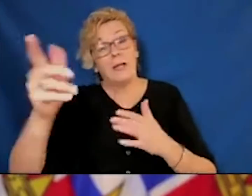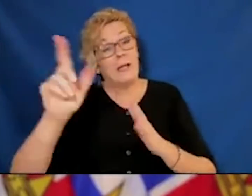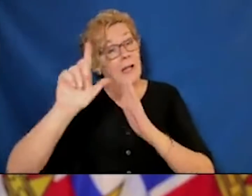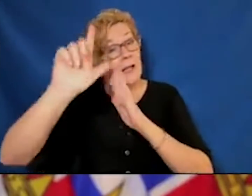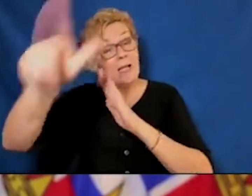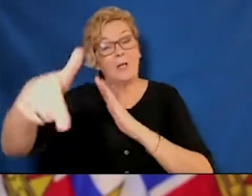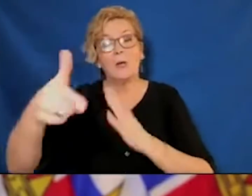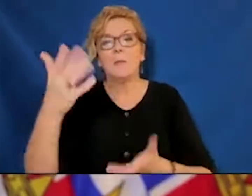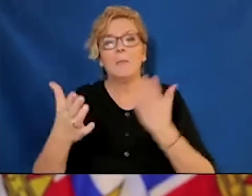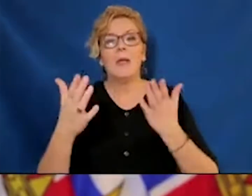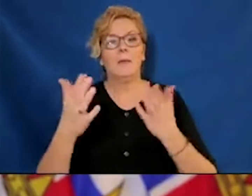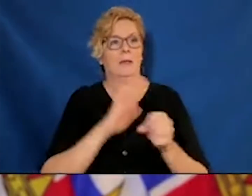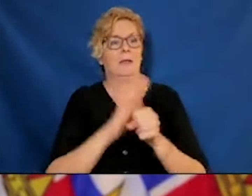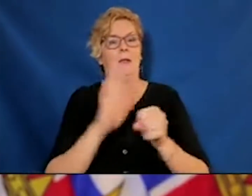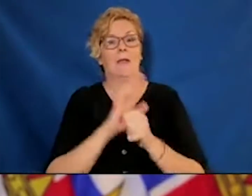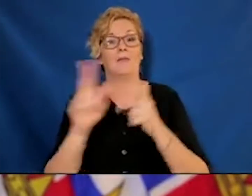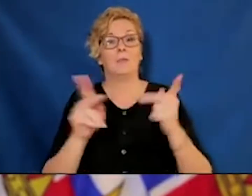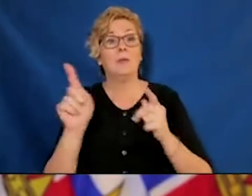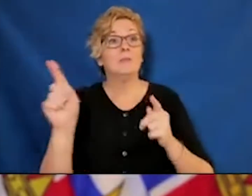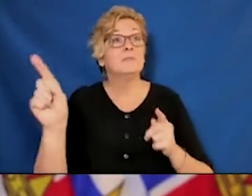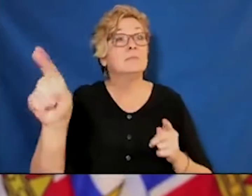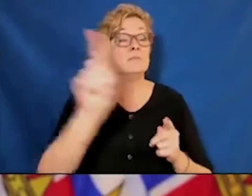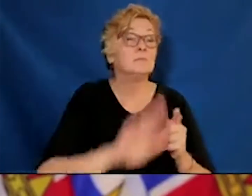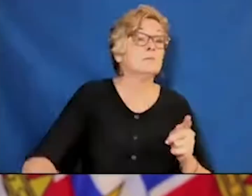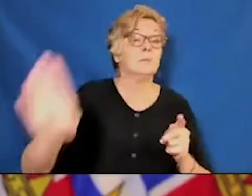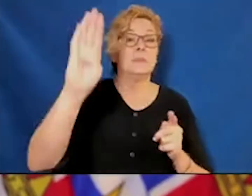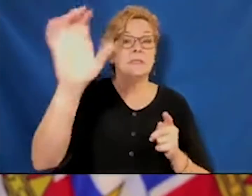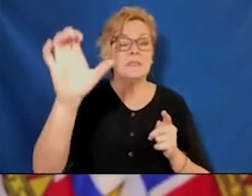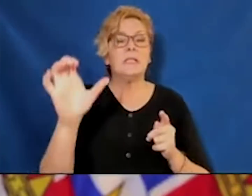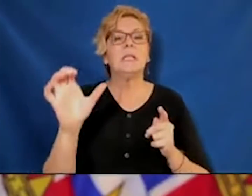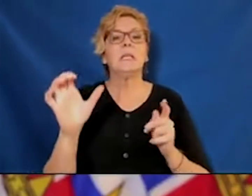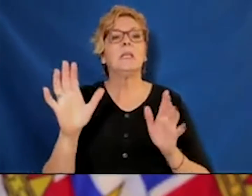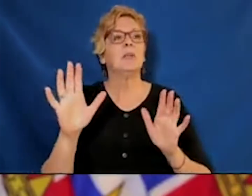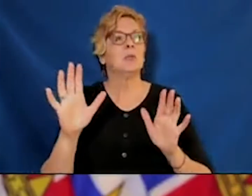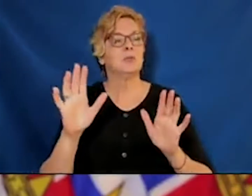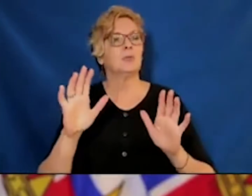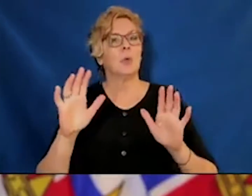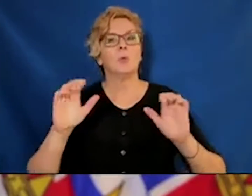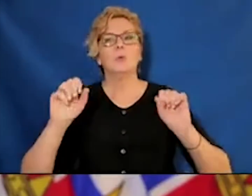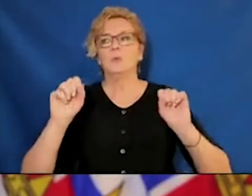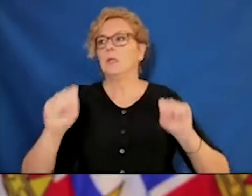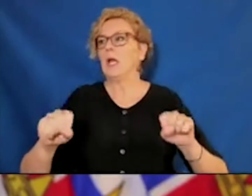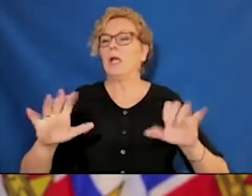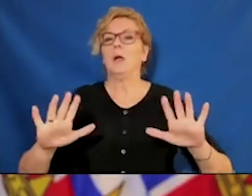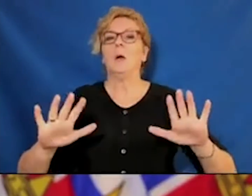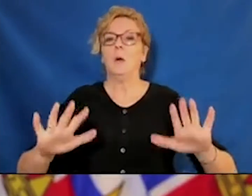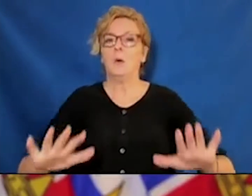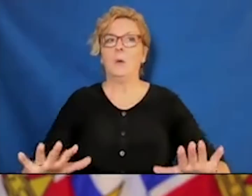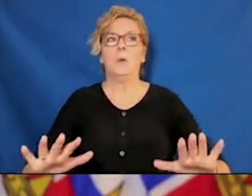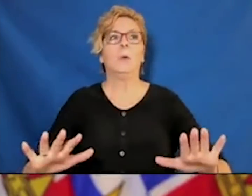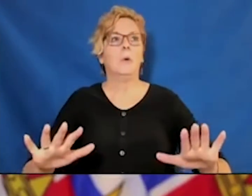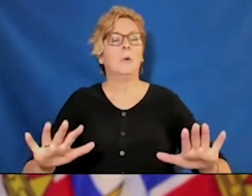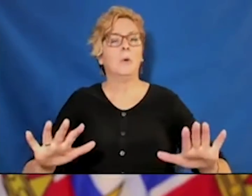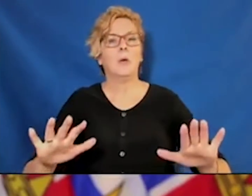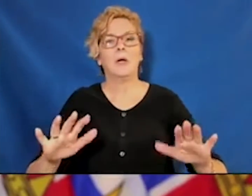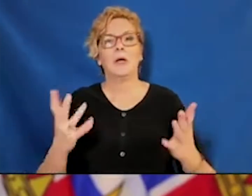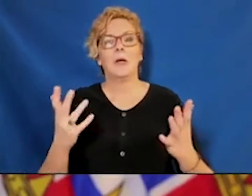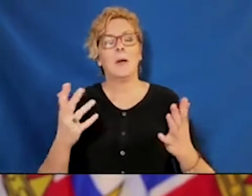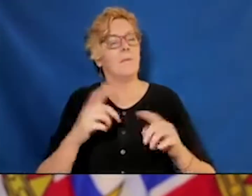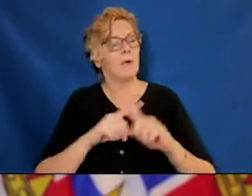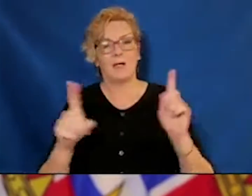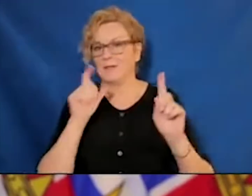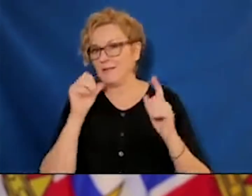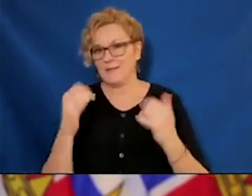other provinces across the country, are to best protect as many people who are most at risk as possible, to